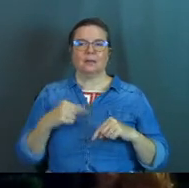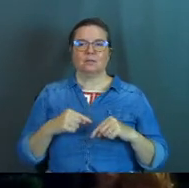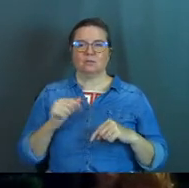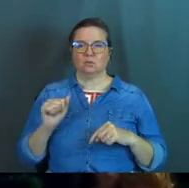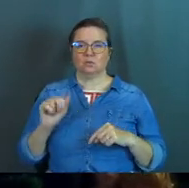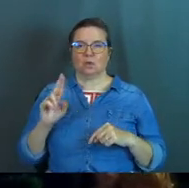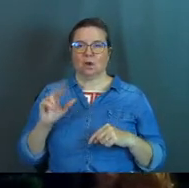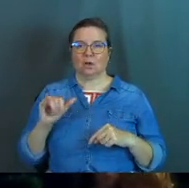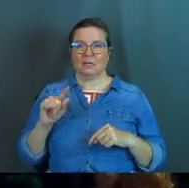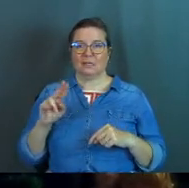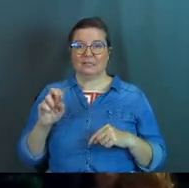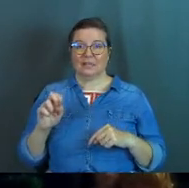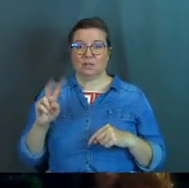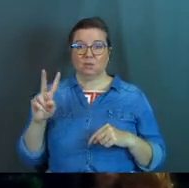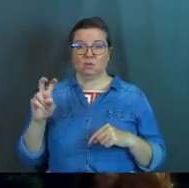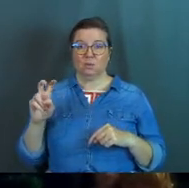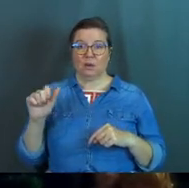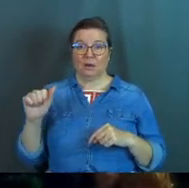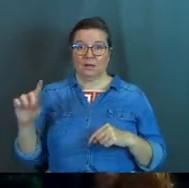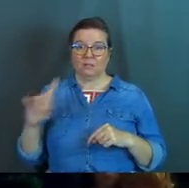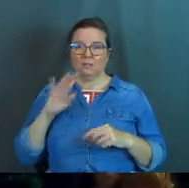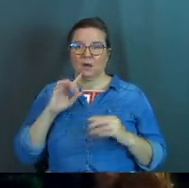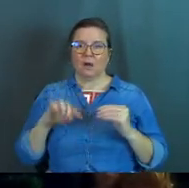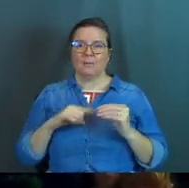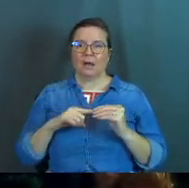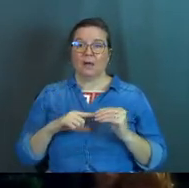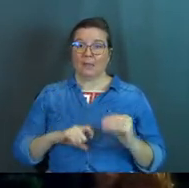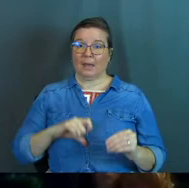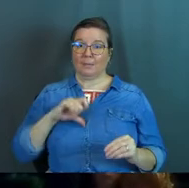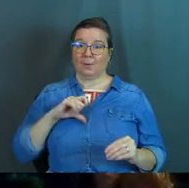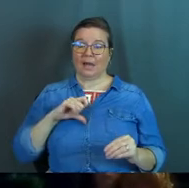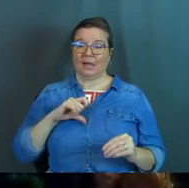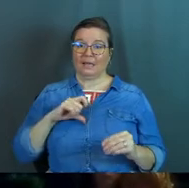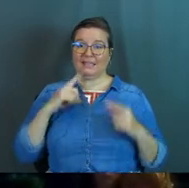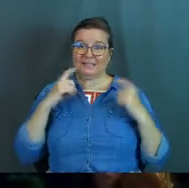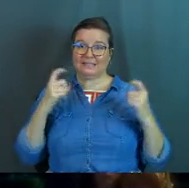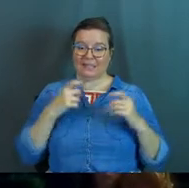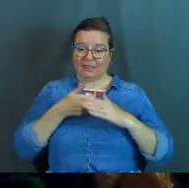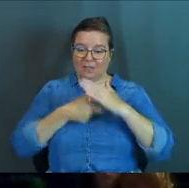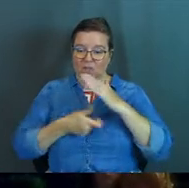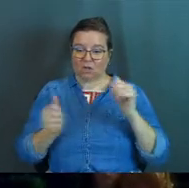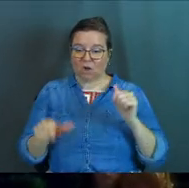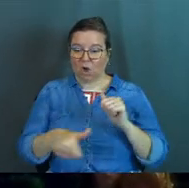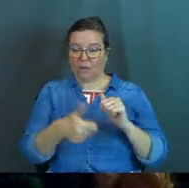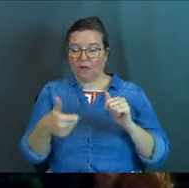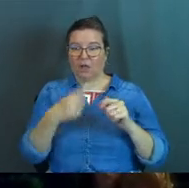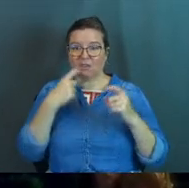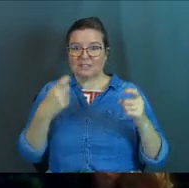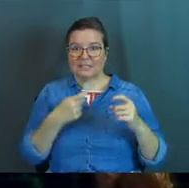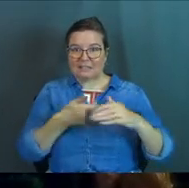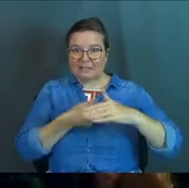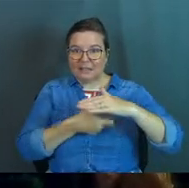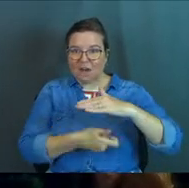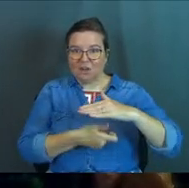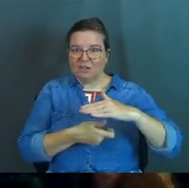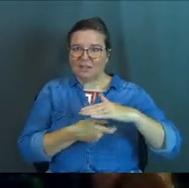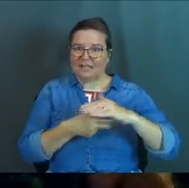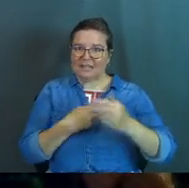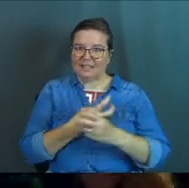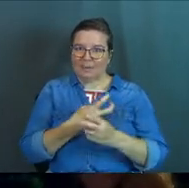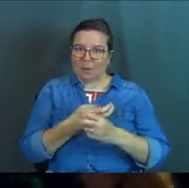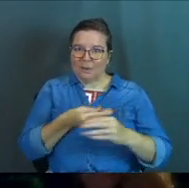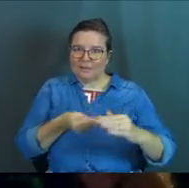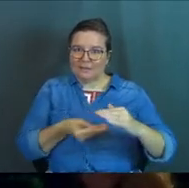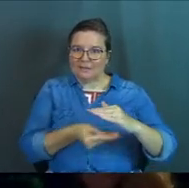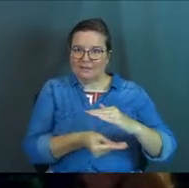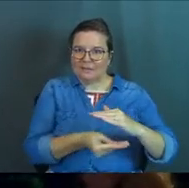back to Augustine, like 200 AD, have been talking about the fact that pride is the sin that's underneath all the other sins. It's the poison that's underneath